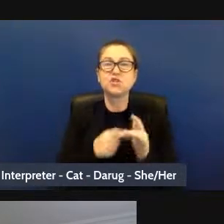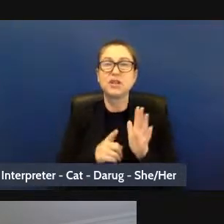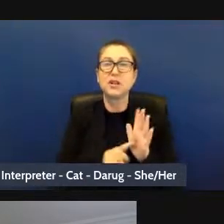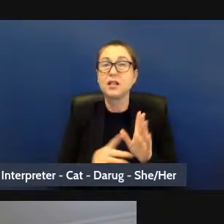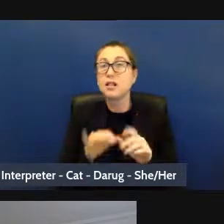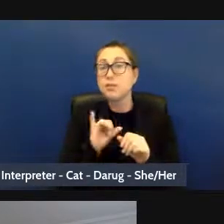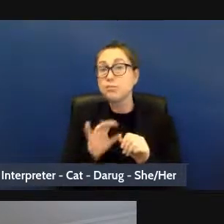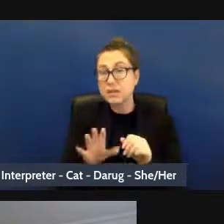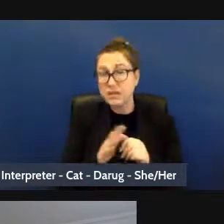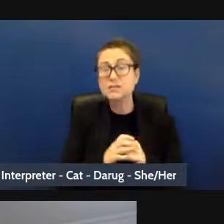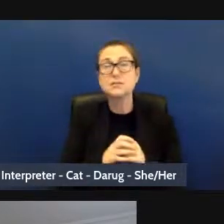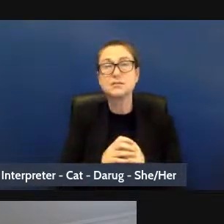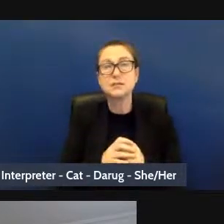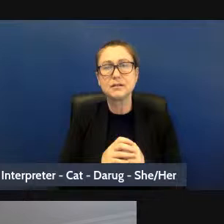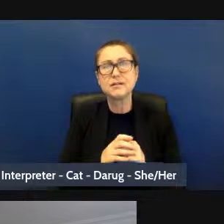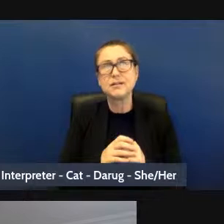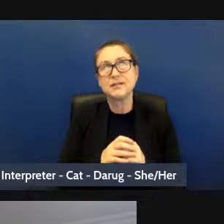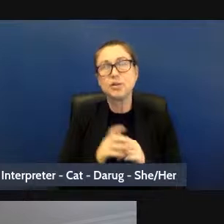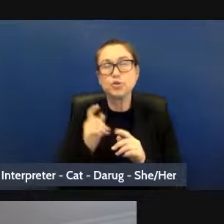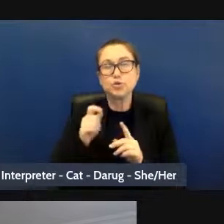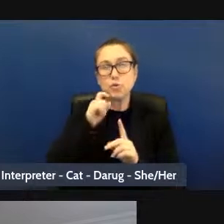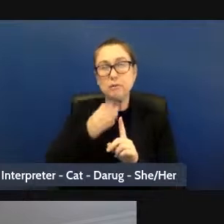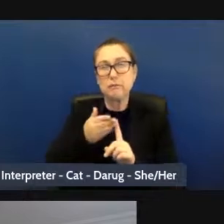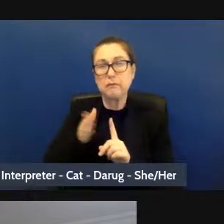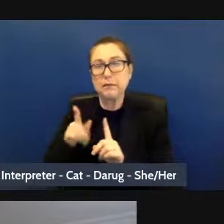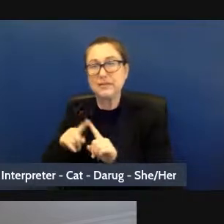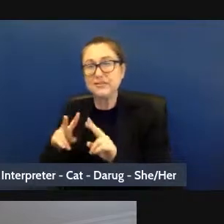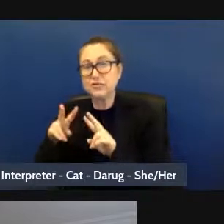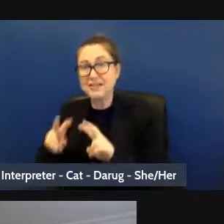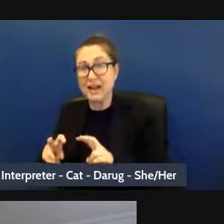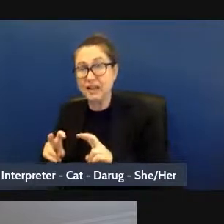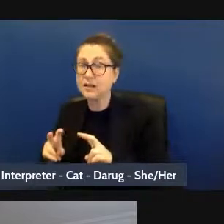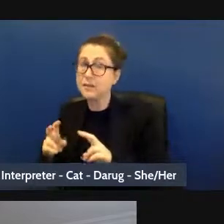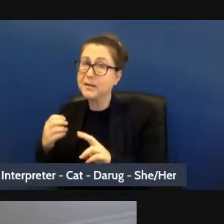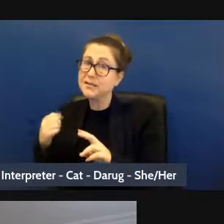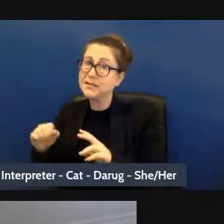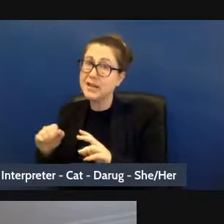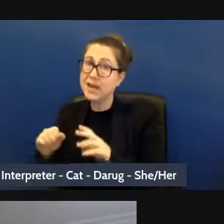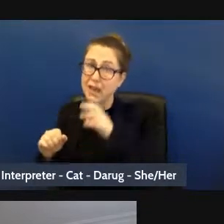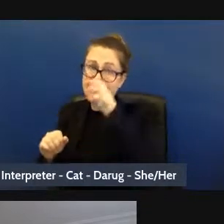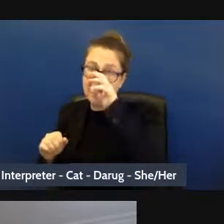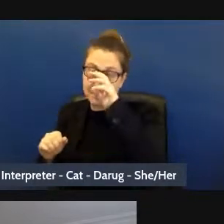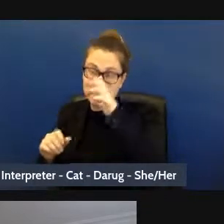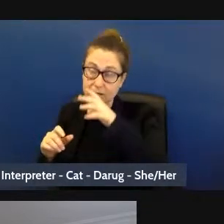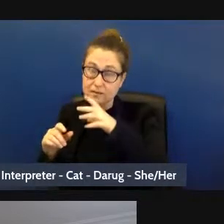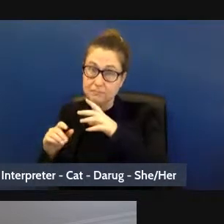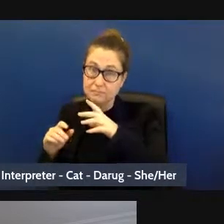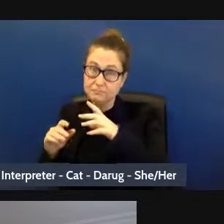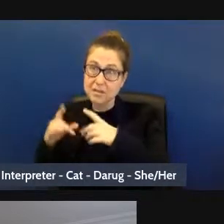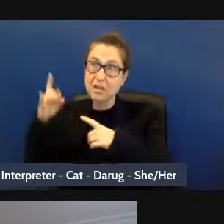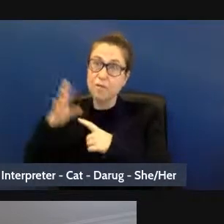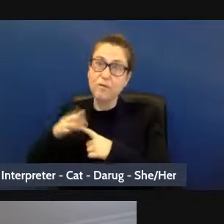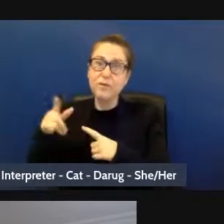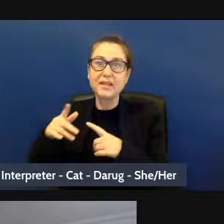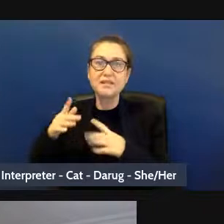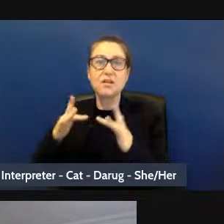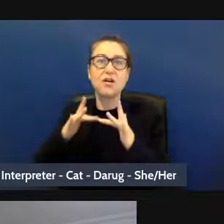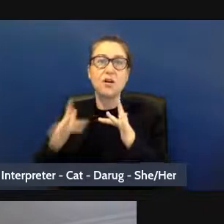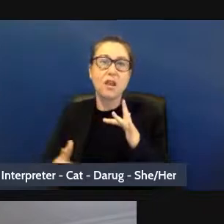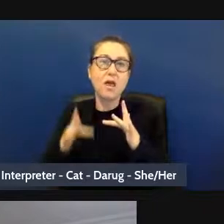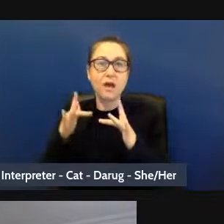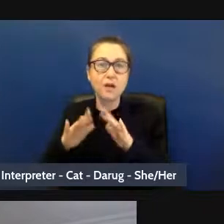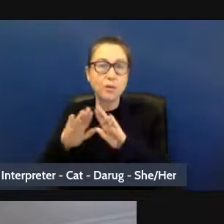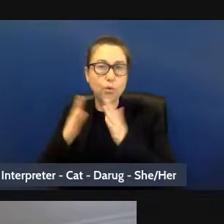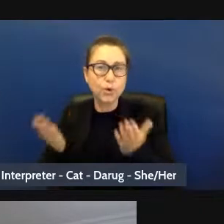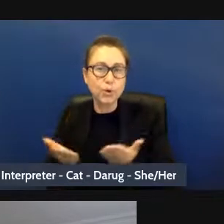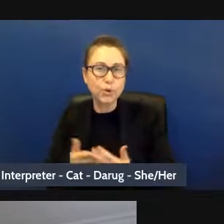to a slightly different study, but that's still really important in this remote approach,